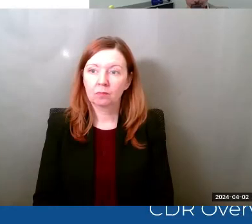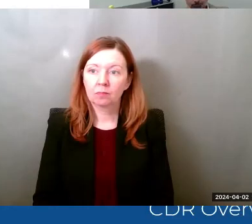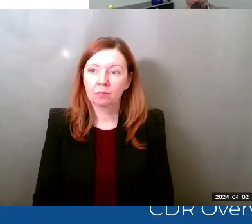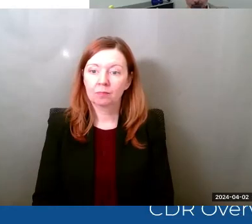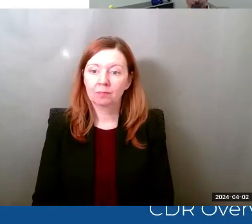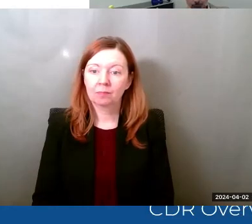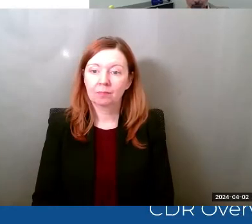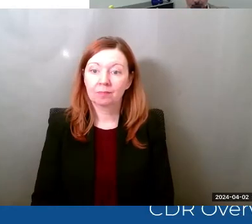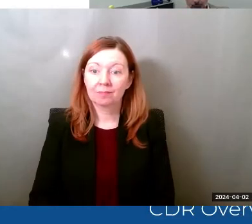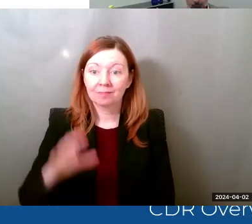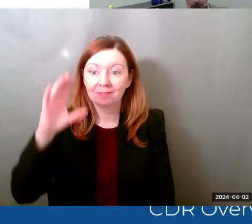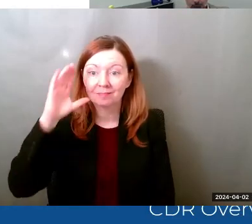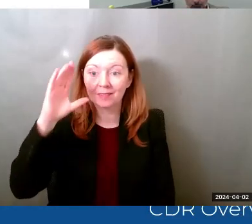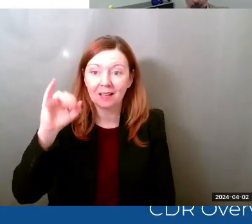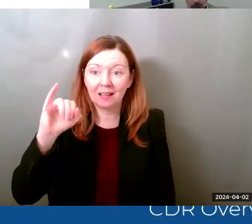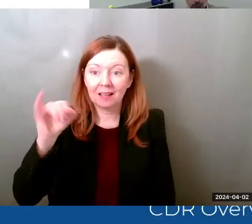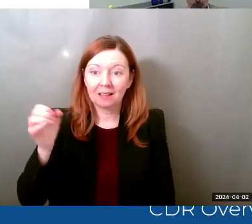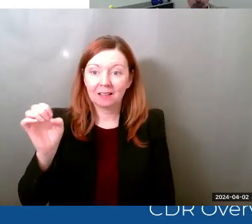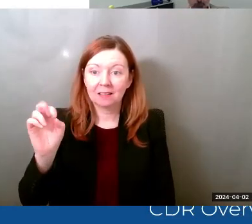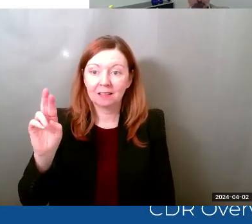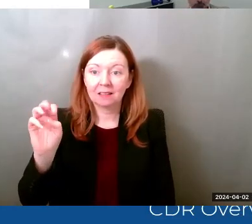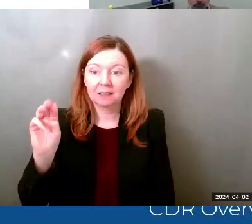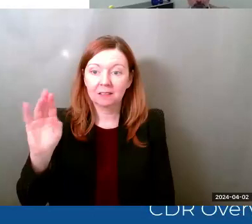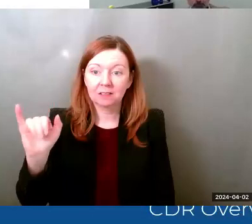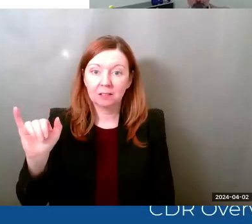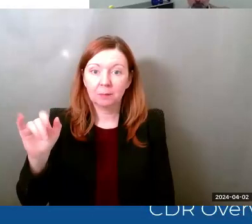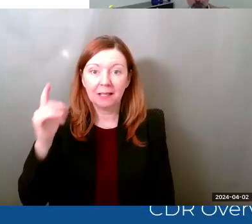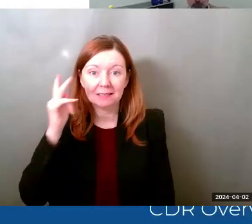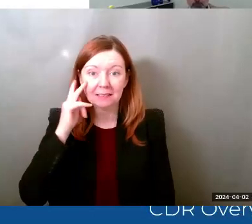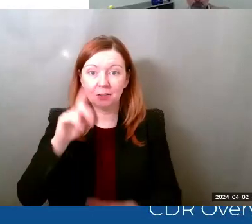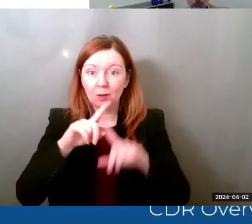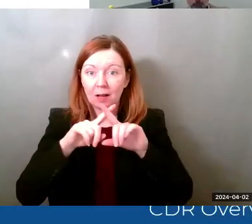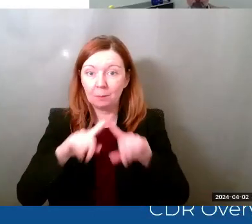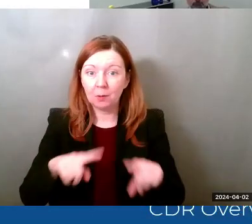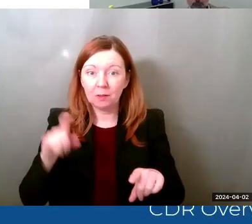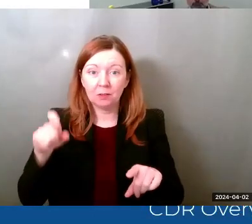Hi, Jeremy. I see that you are unmuted at this time. You should be able to speak.